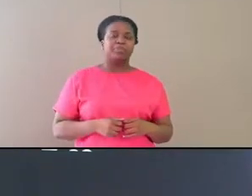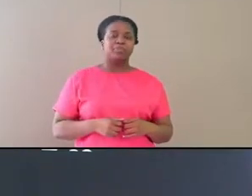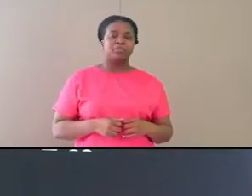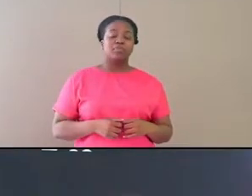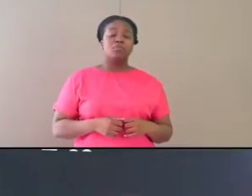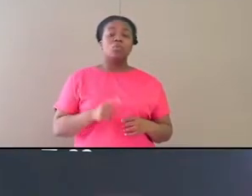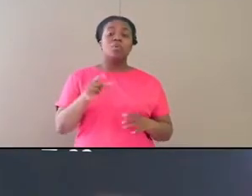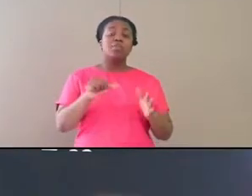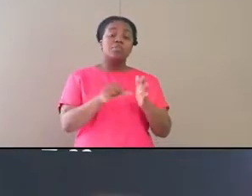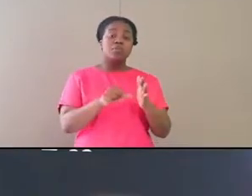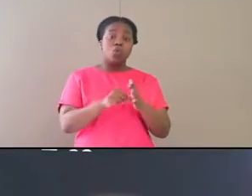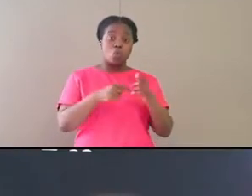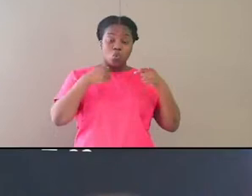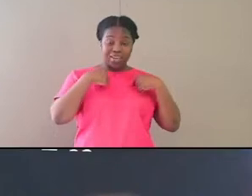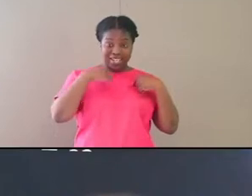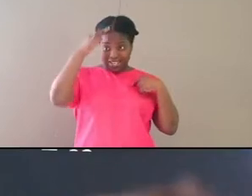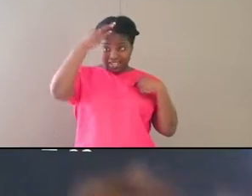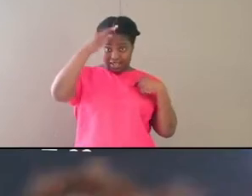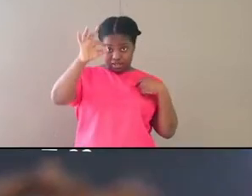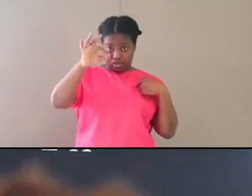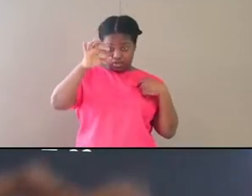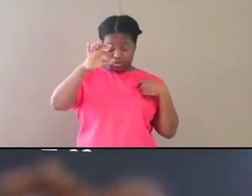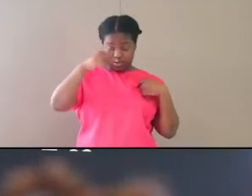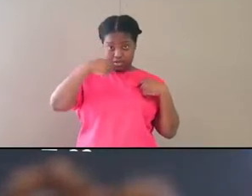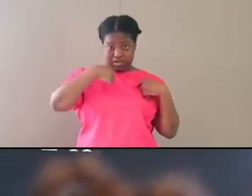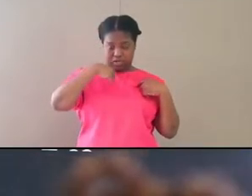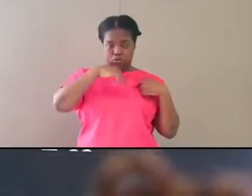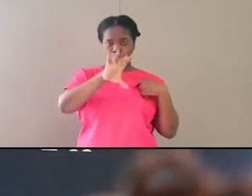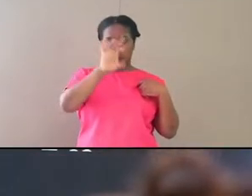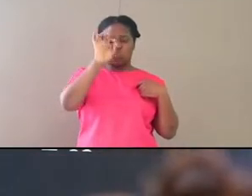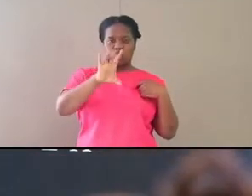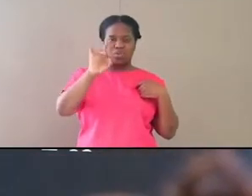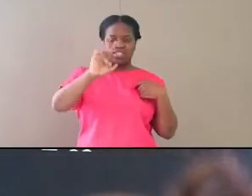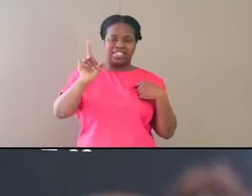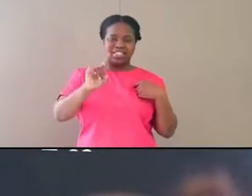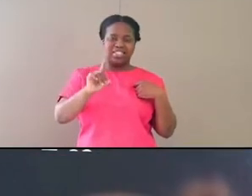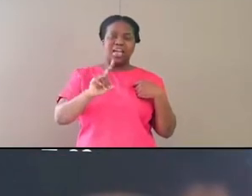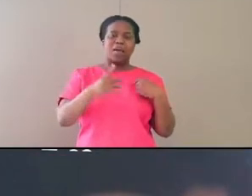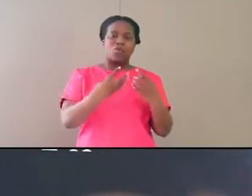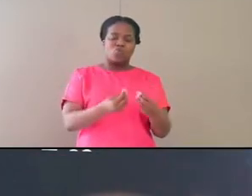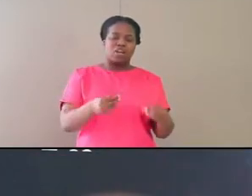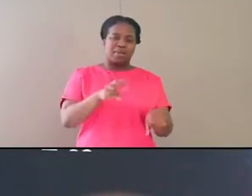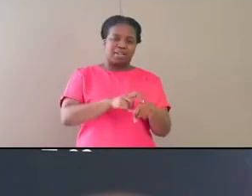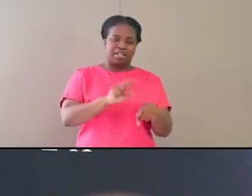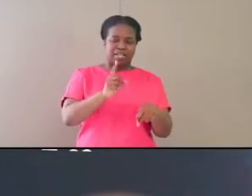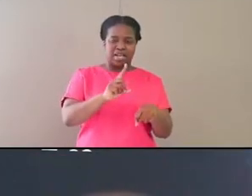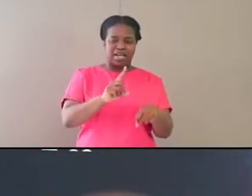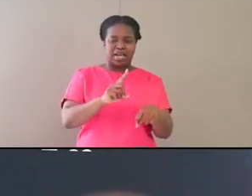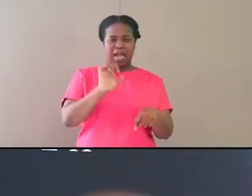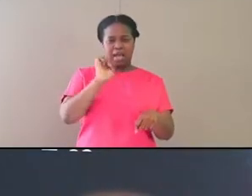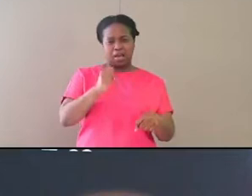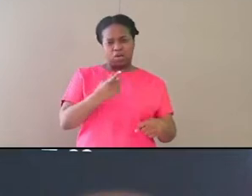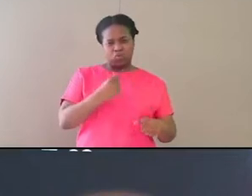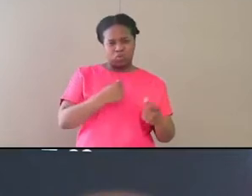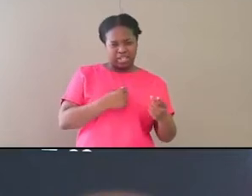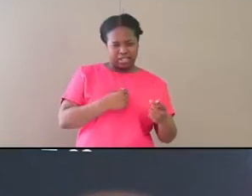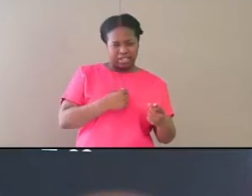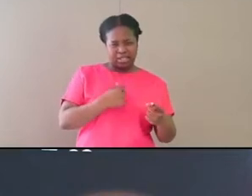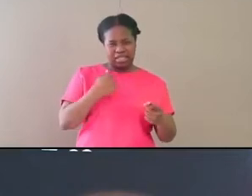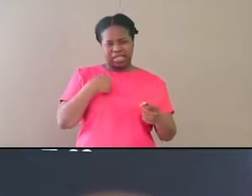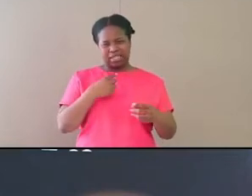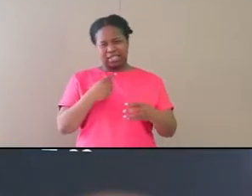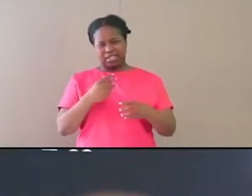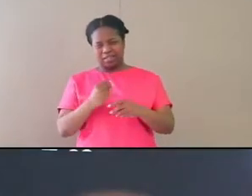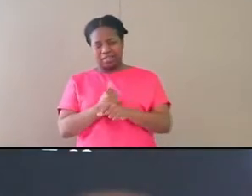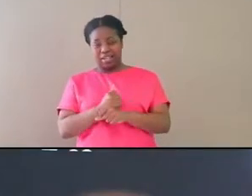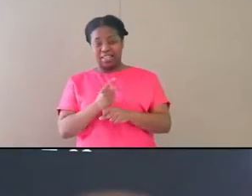it's about choices we make as a country, it's about competing needs, and it's about trade-offs. Trade-offs is